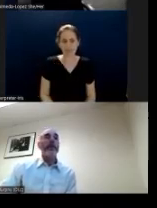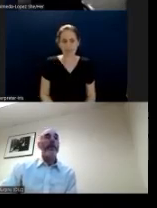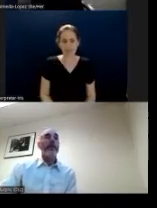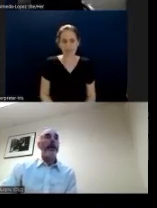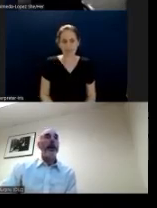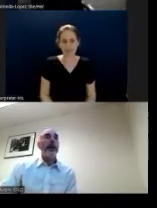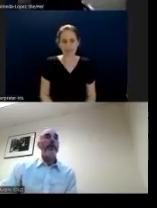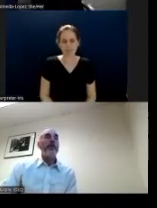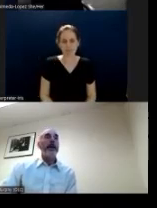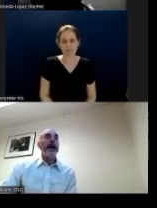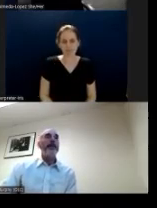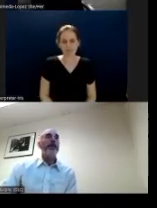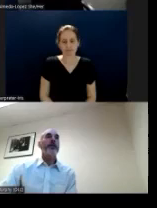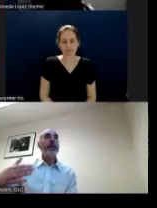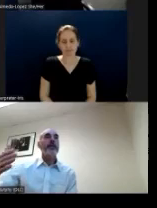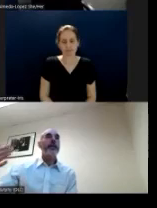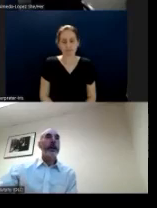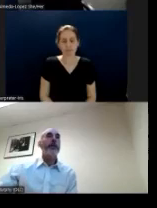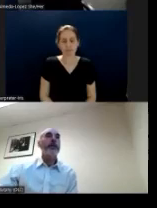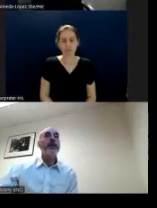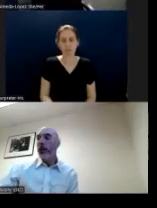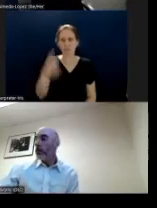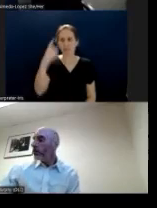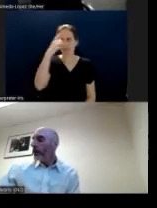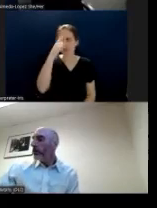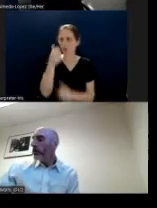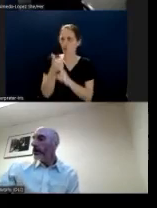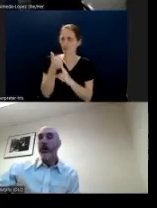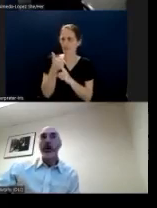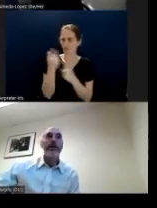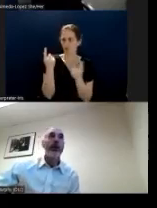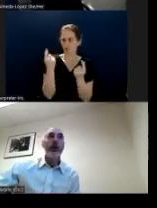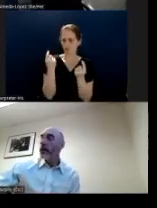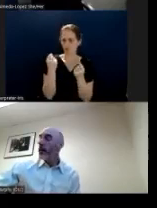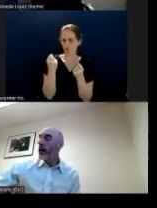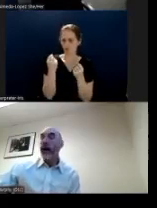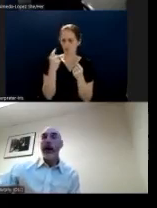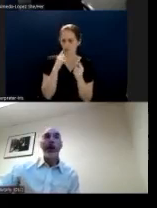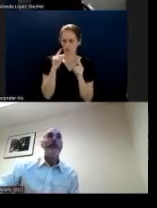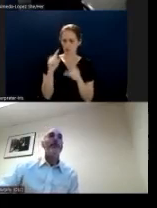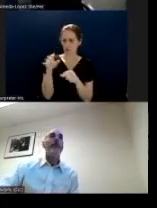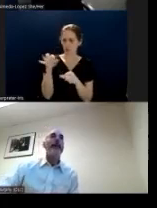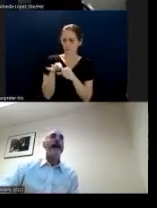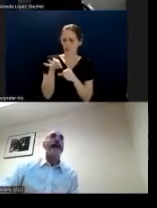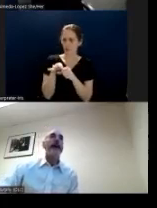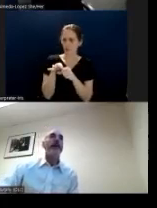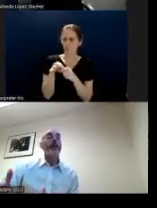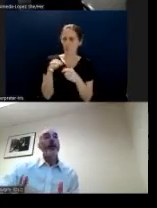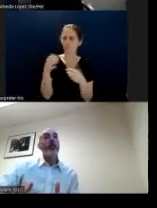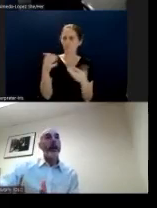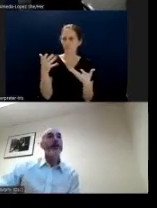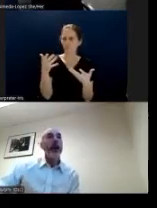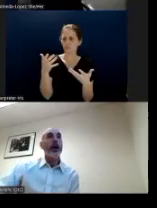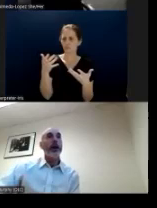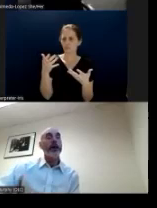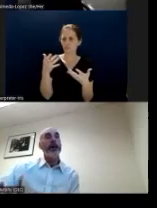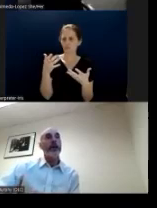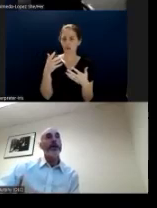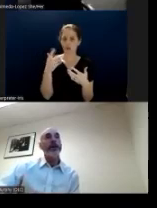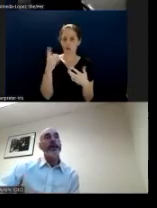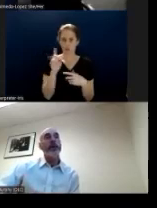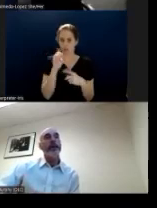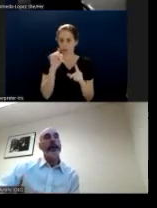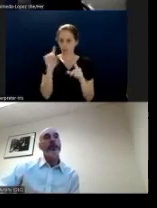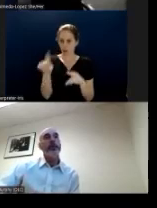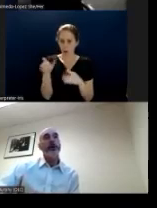themselves. And so think about what you do when you go to vote, and where you go and the